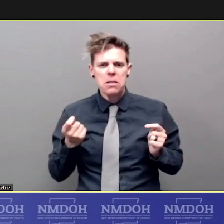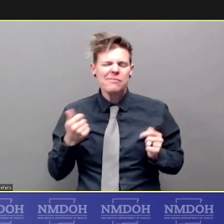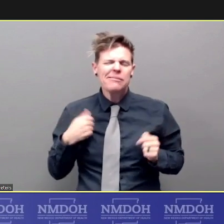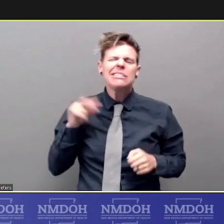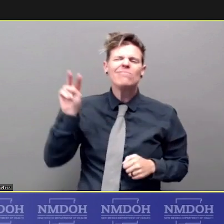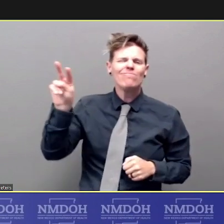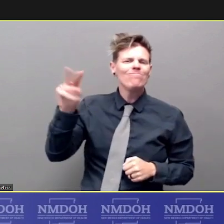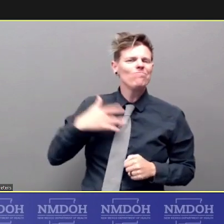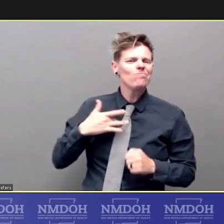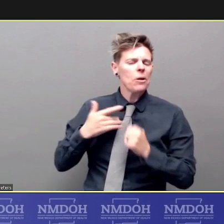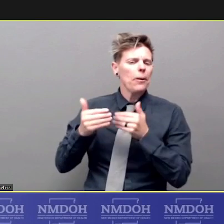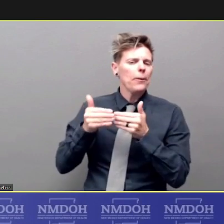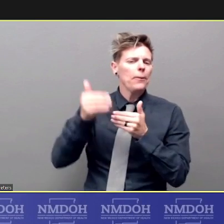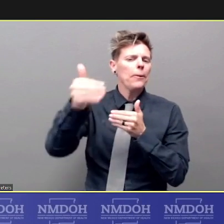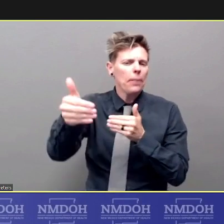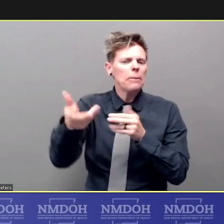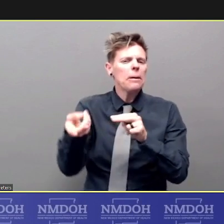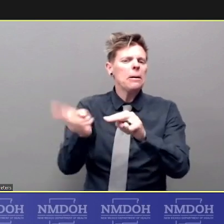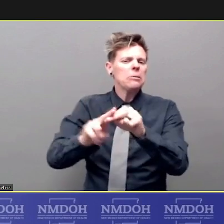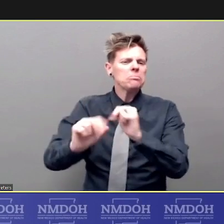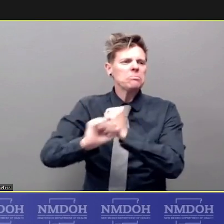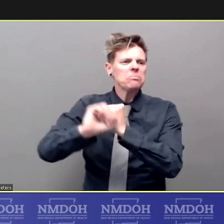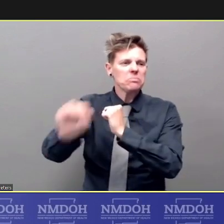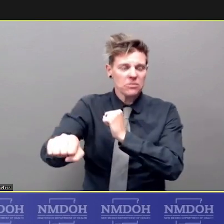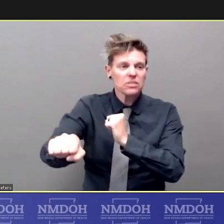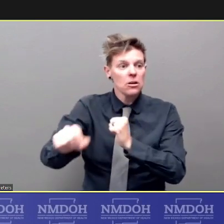and ready, get people notified. And since you gave me the